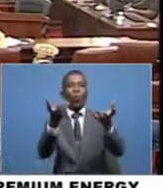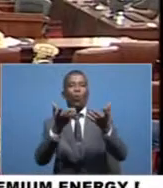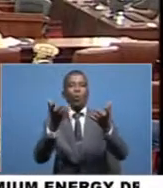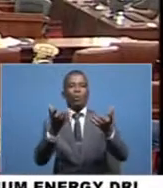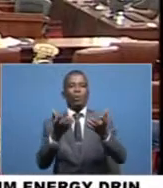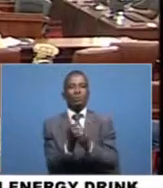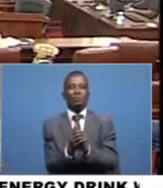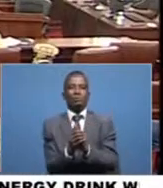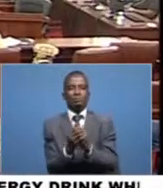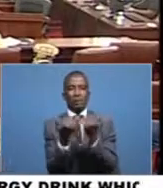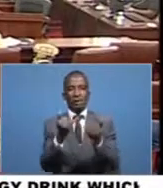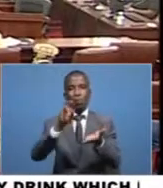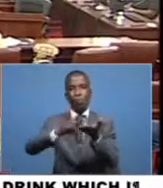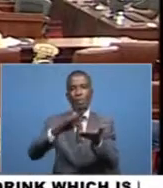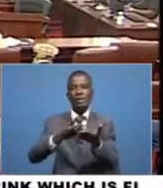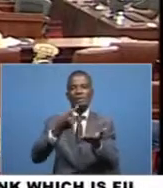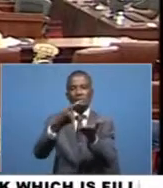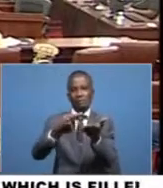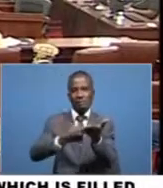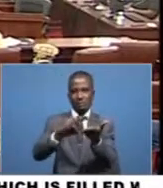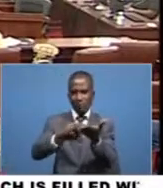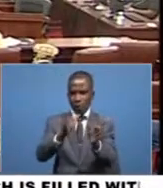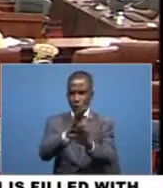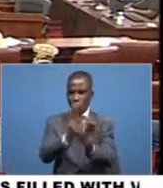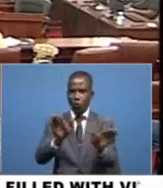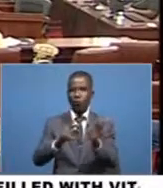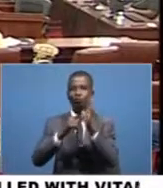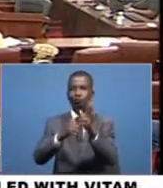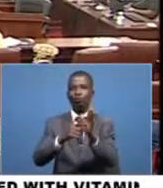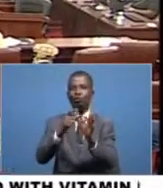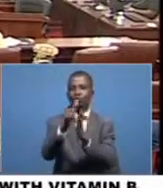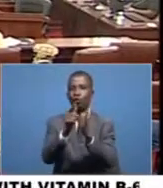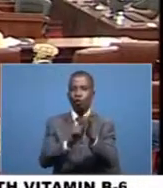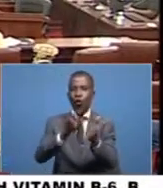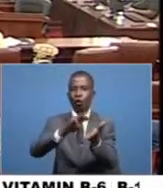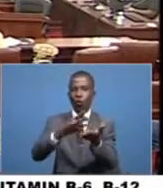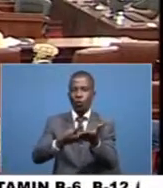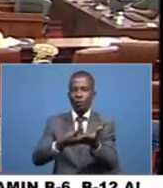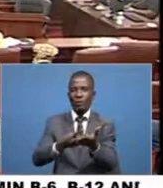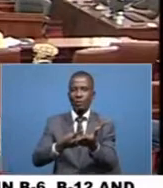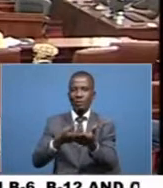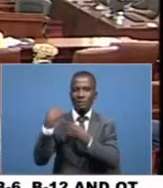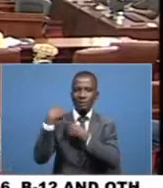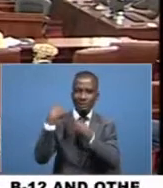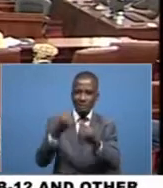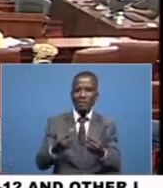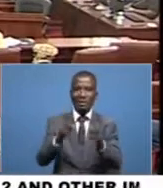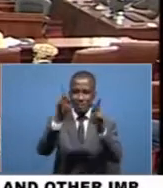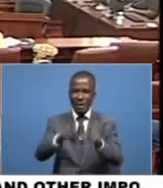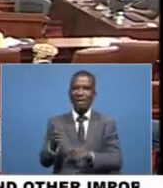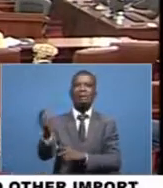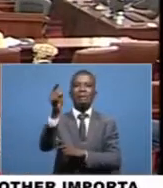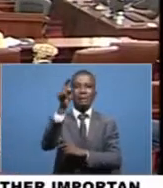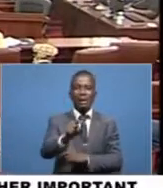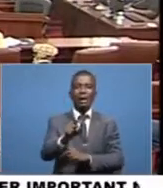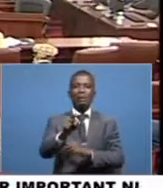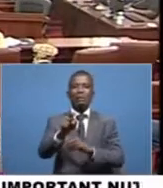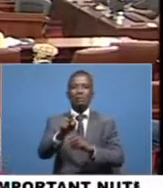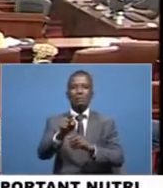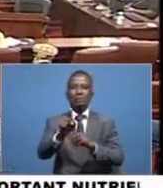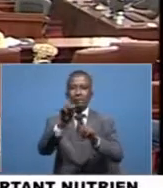witness statement filed and served does not constitute evidence in law till the author of the statement mounts the witness box, takes the